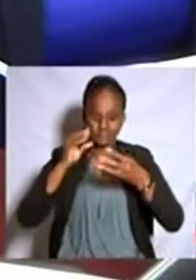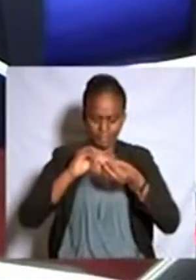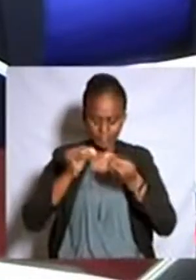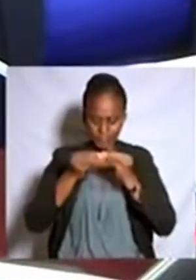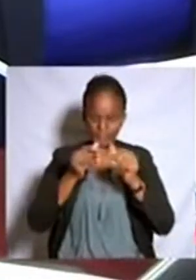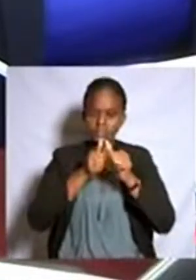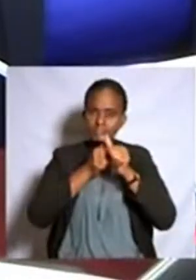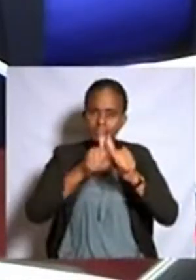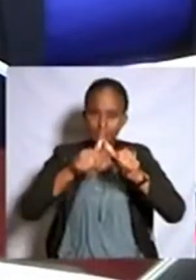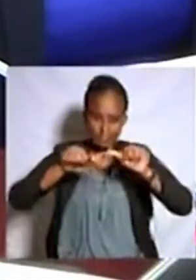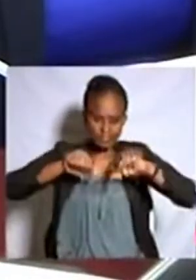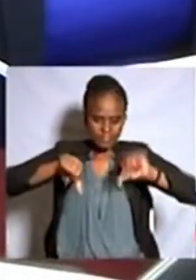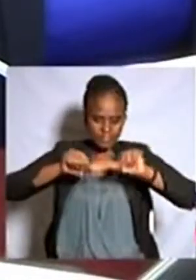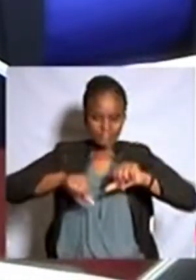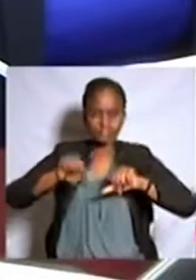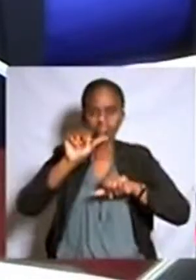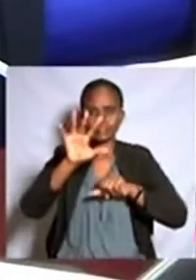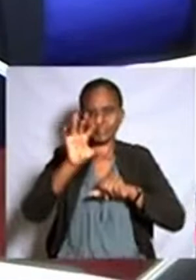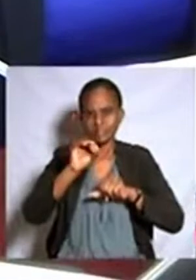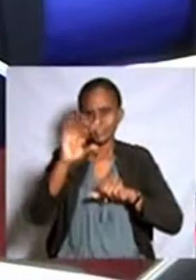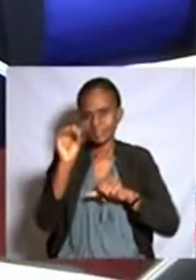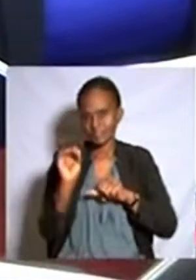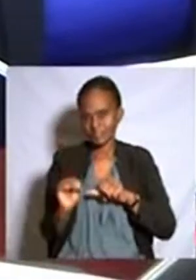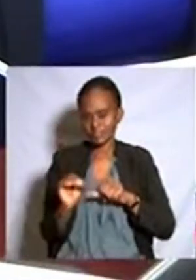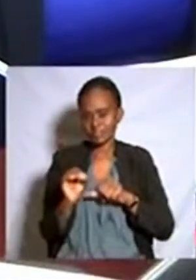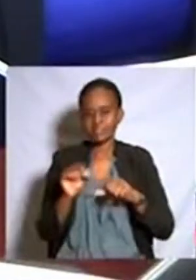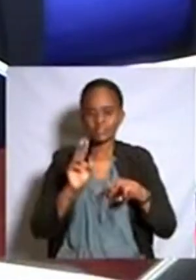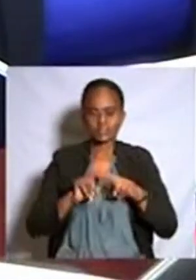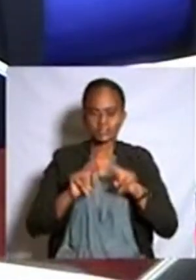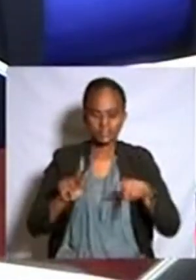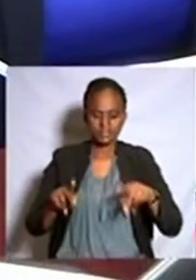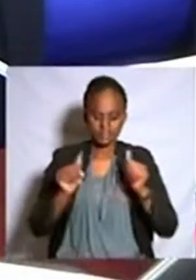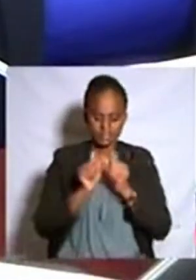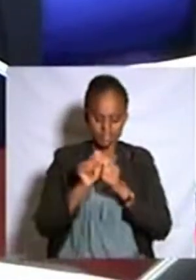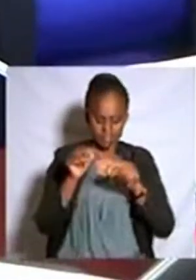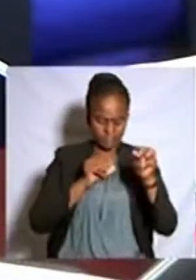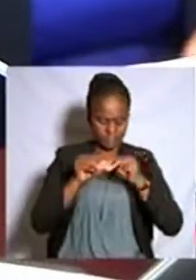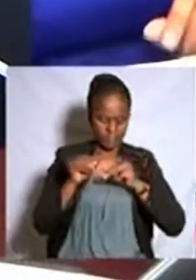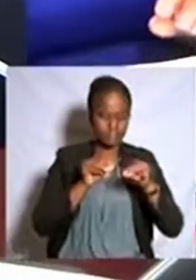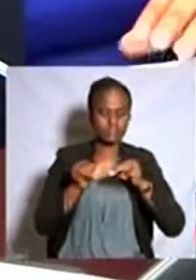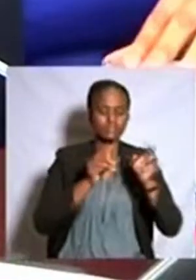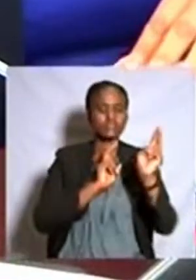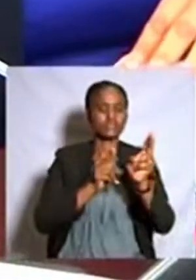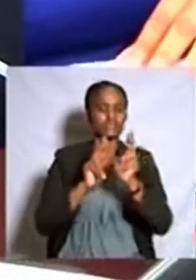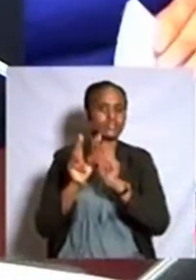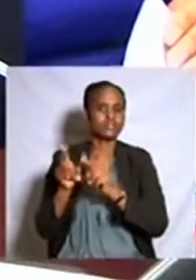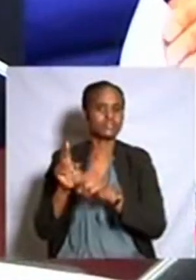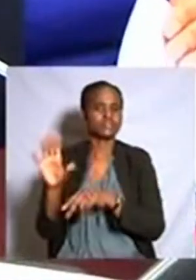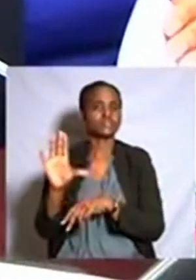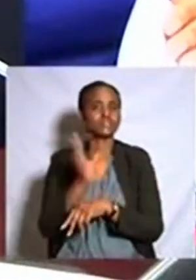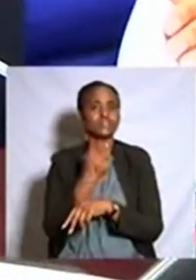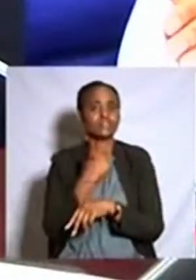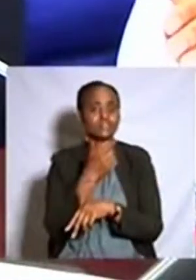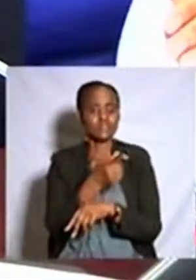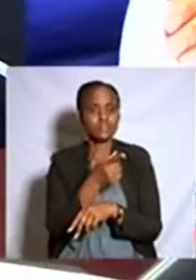to the audit is 50%. Chair, in terms of the management response,